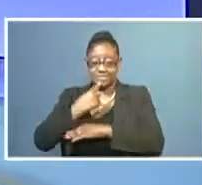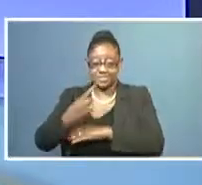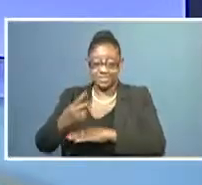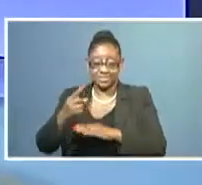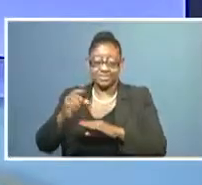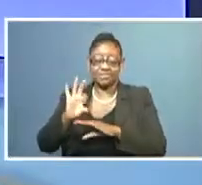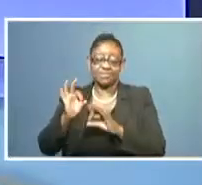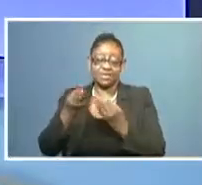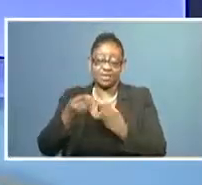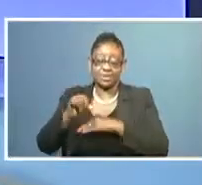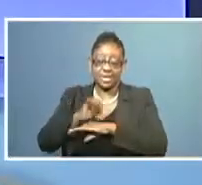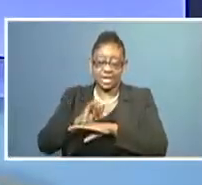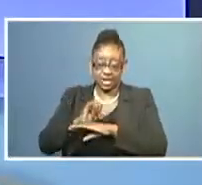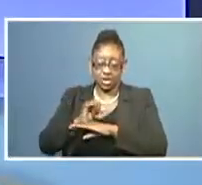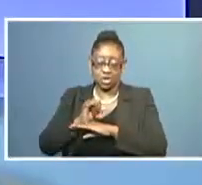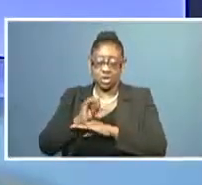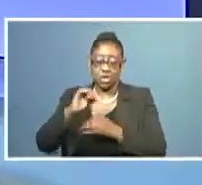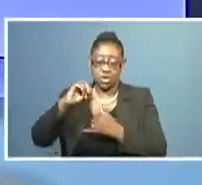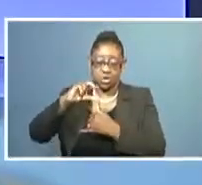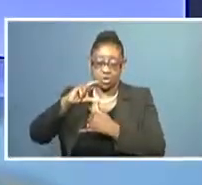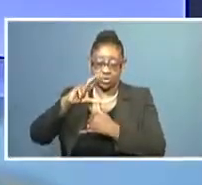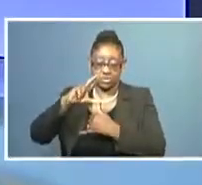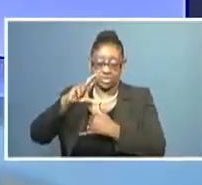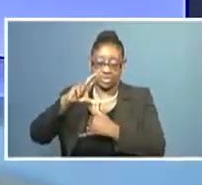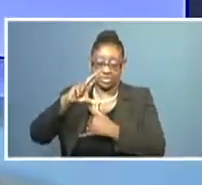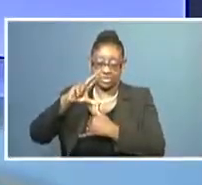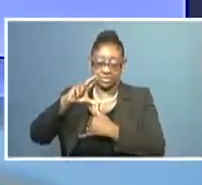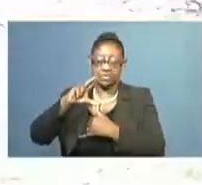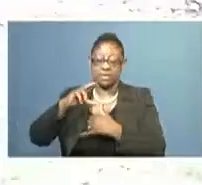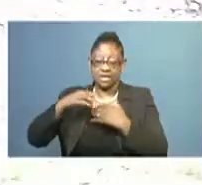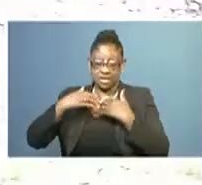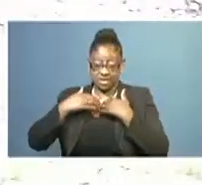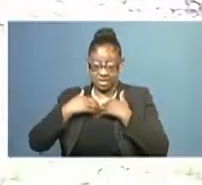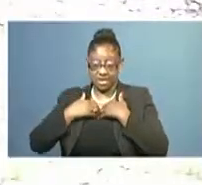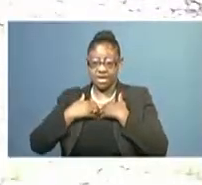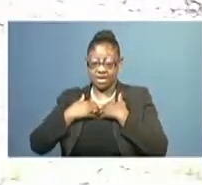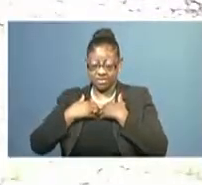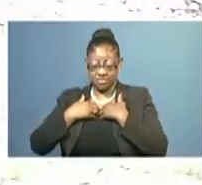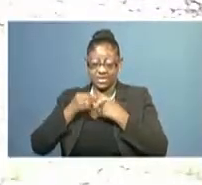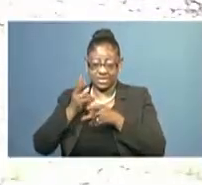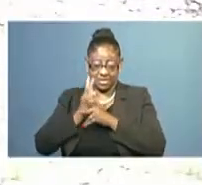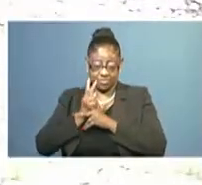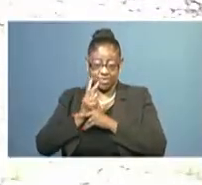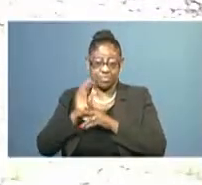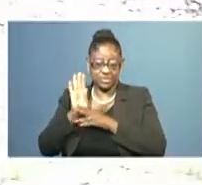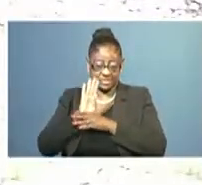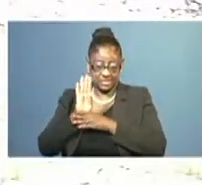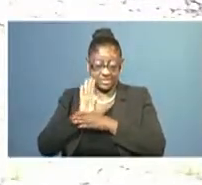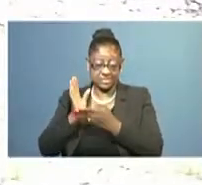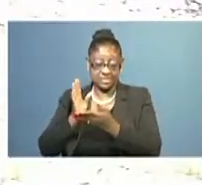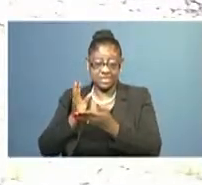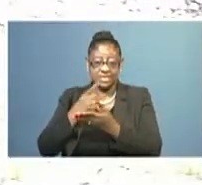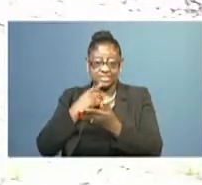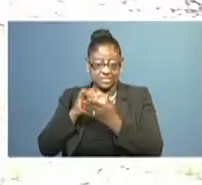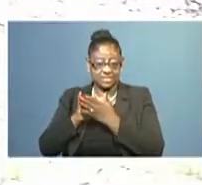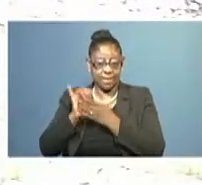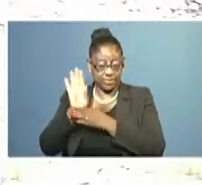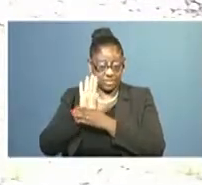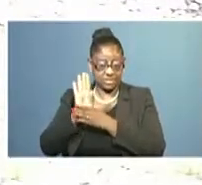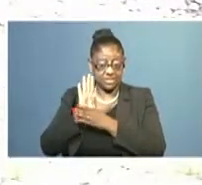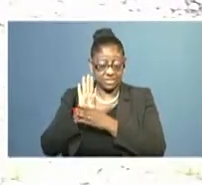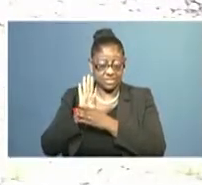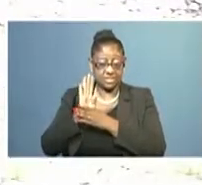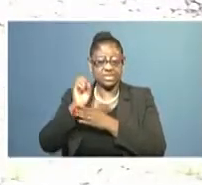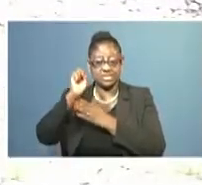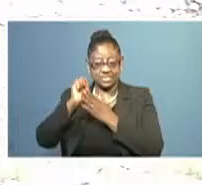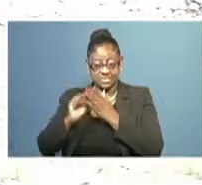Family Island hotels are holding their own. We are very satisfied that business has been picking up, certainly in the